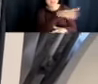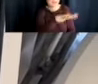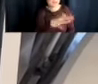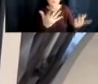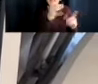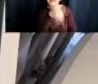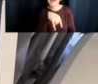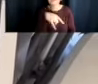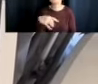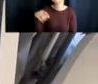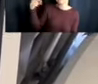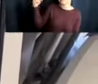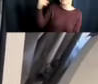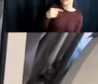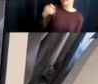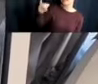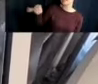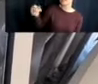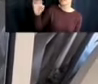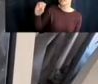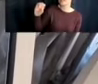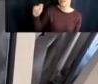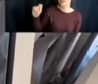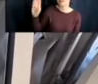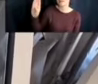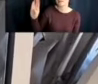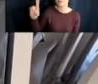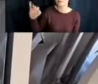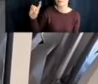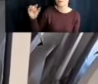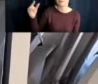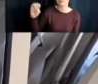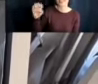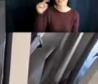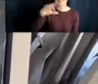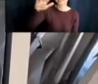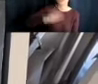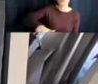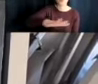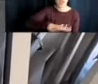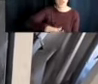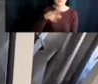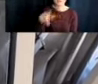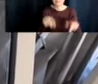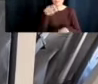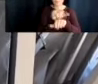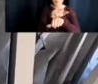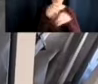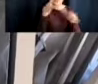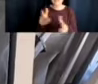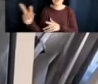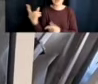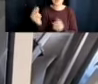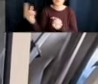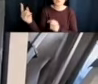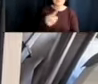area. So this is where the ground crew actually moved the jet bridge. So when the plane comes in, they move the jet bridge up to the plane. When the plane's ready